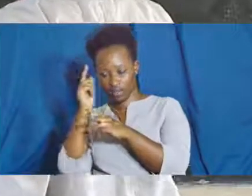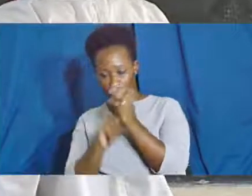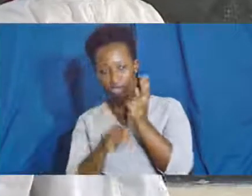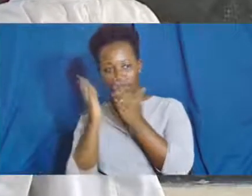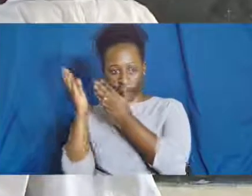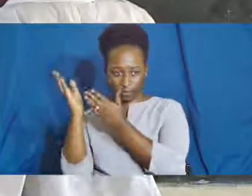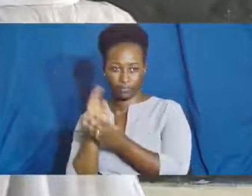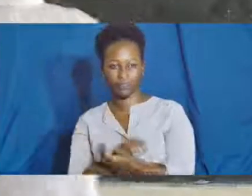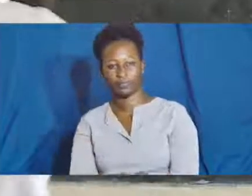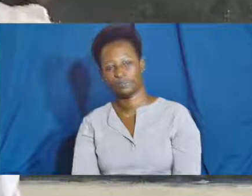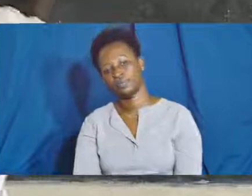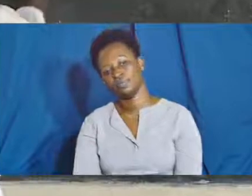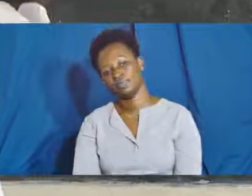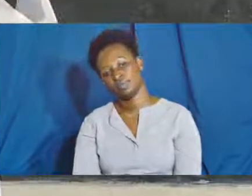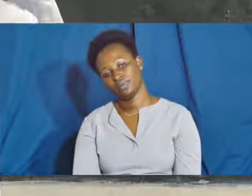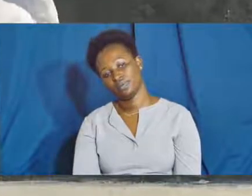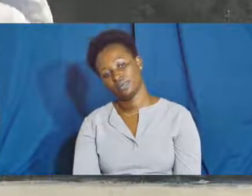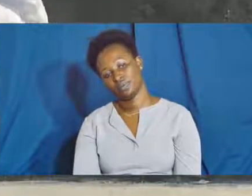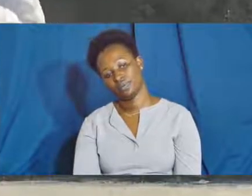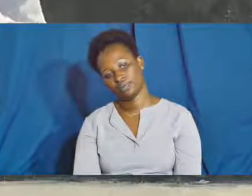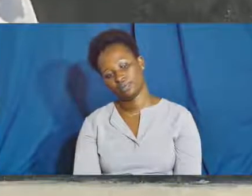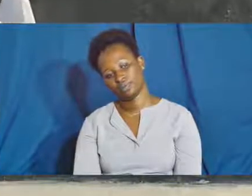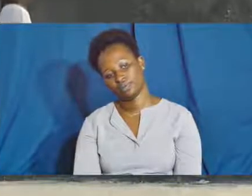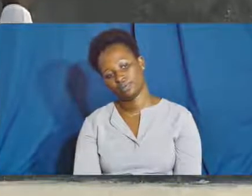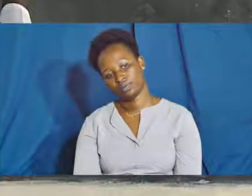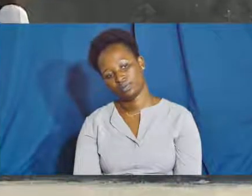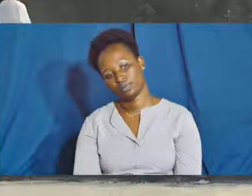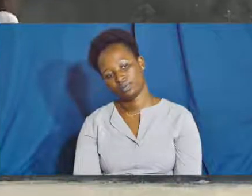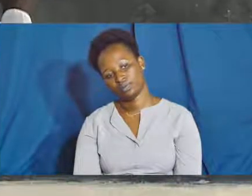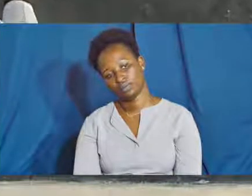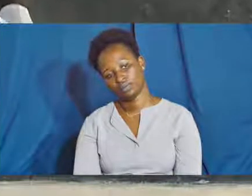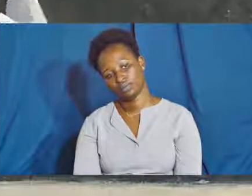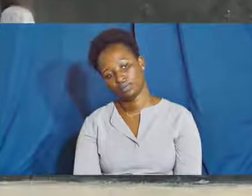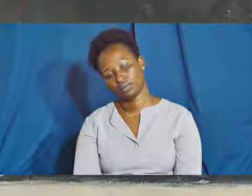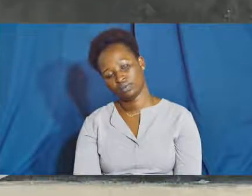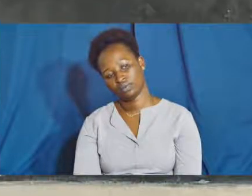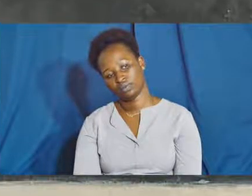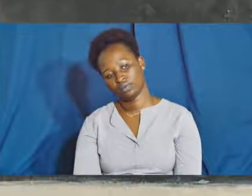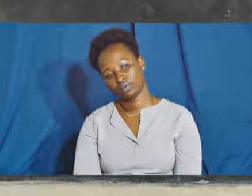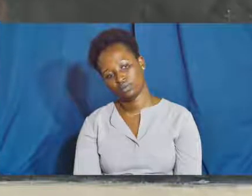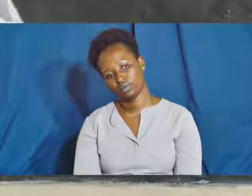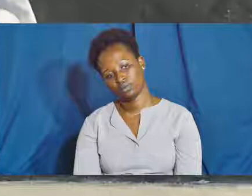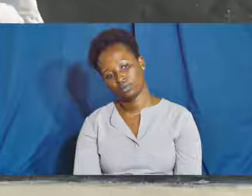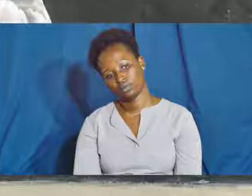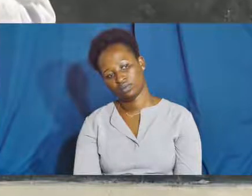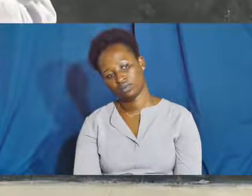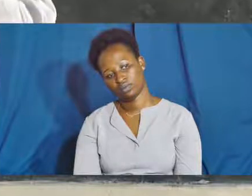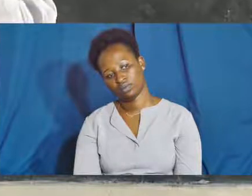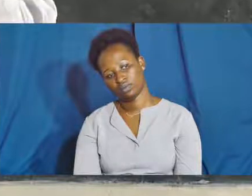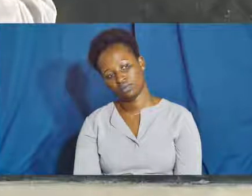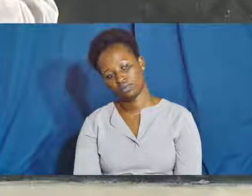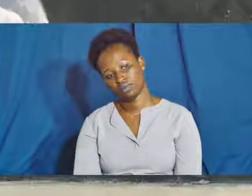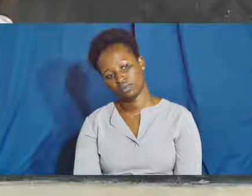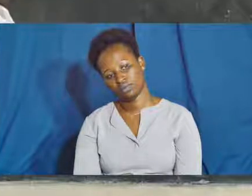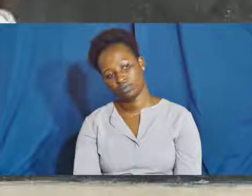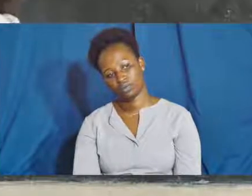Get 0, 0, 0. Here 8. 9 plus 5, 14. You write 4, you keep 1. You put it here.